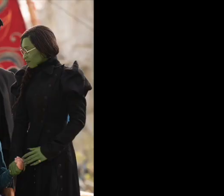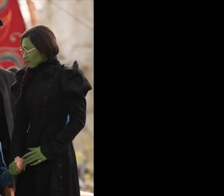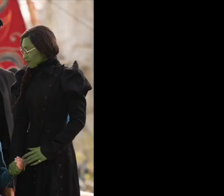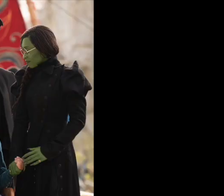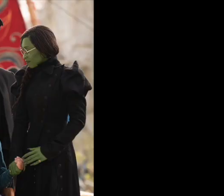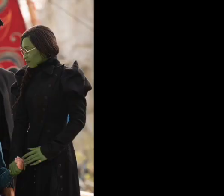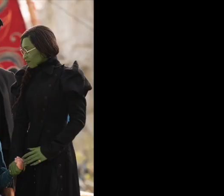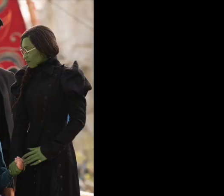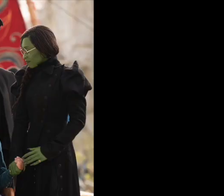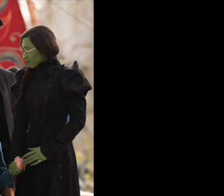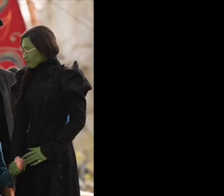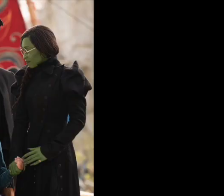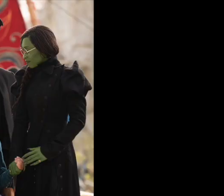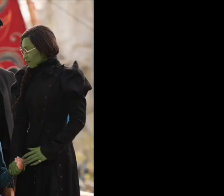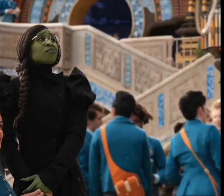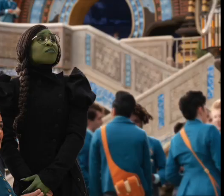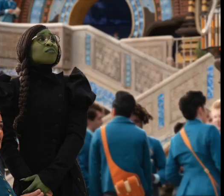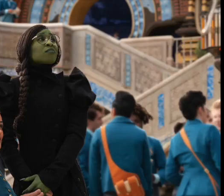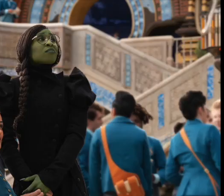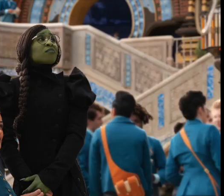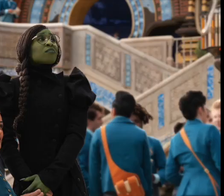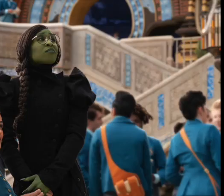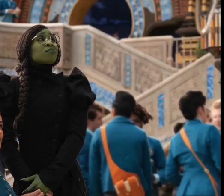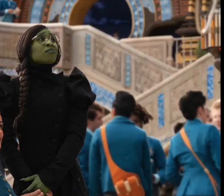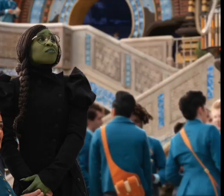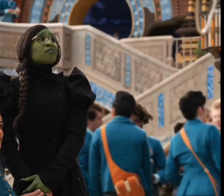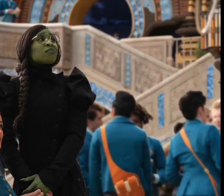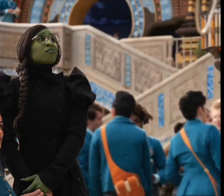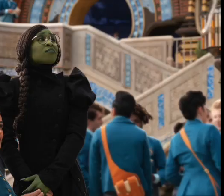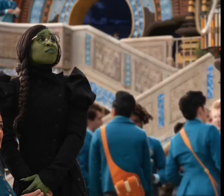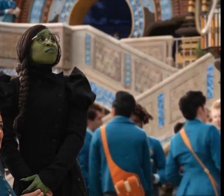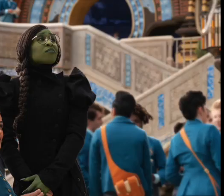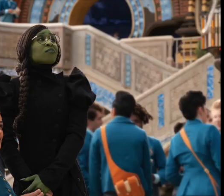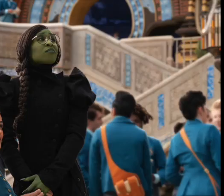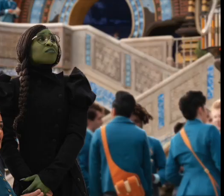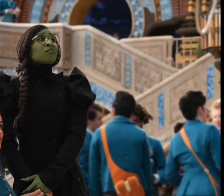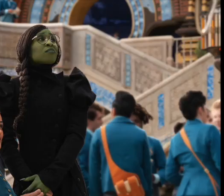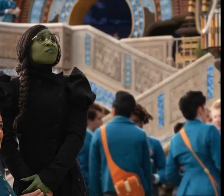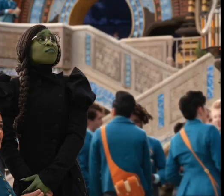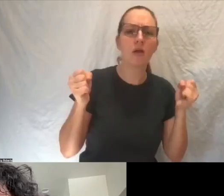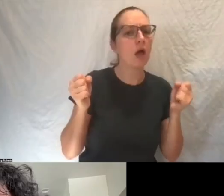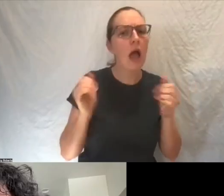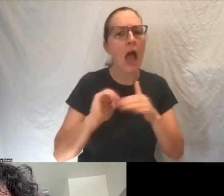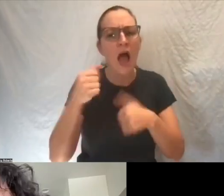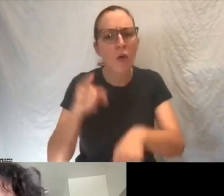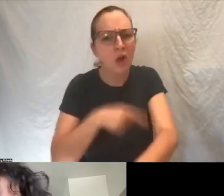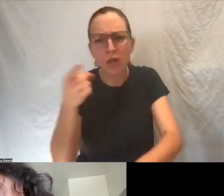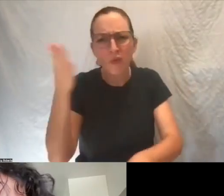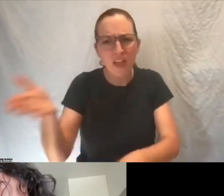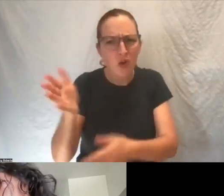like, this is incredible. So it seemed like everybody was open and there. And how long were you there in